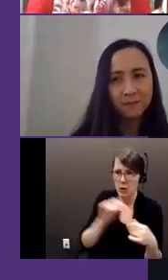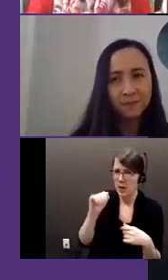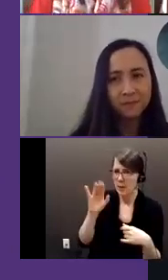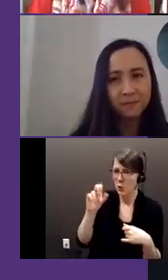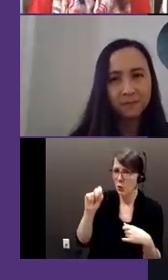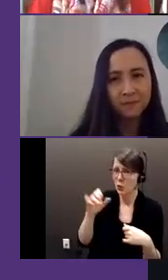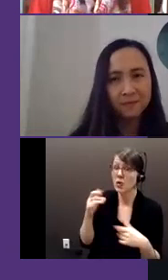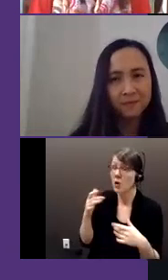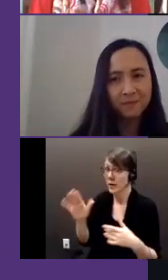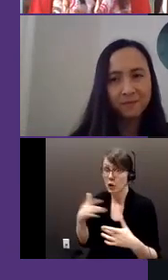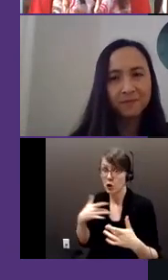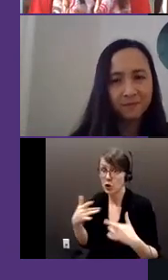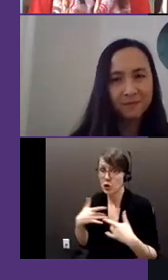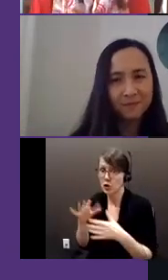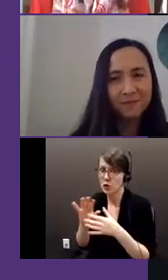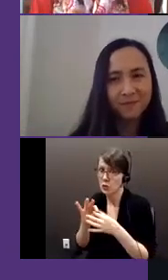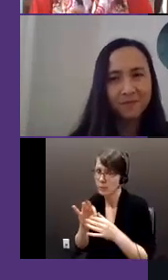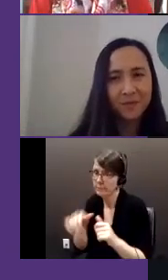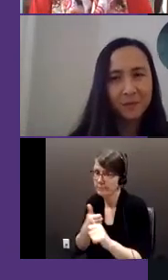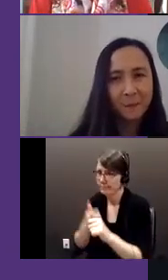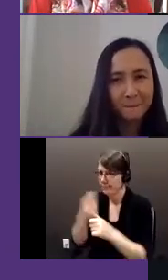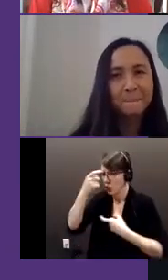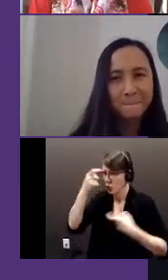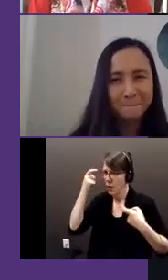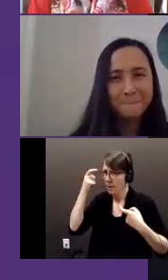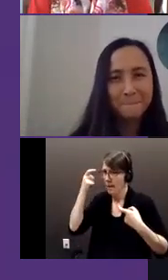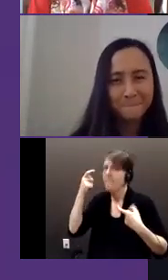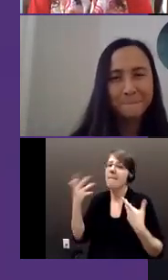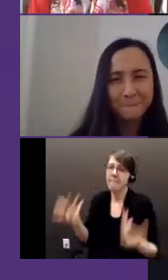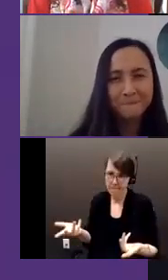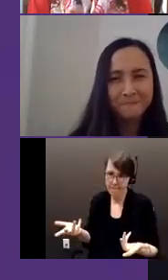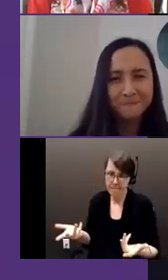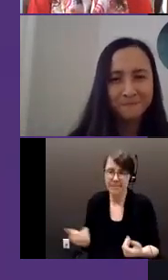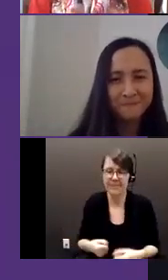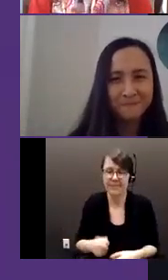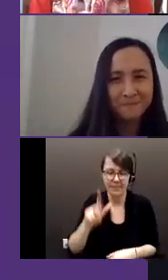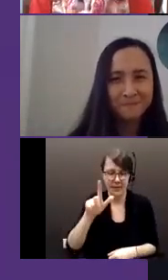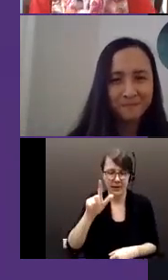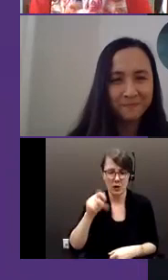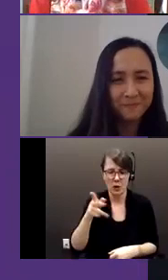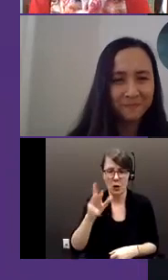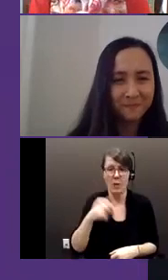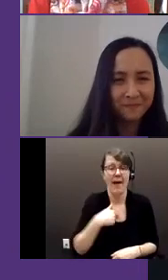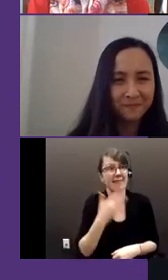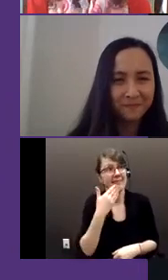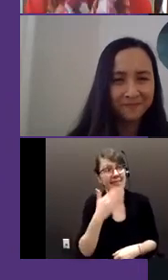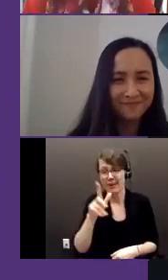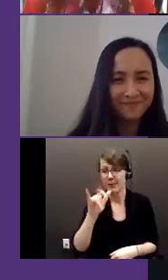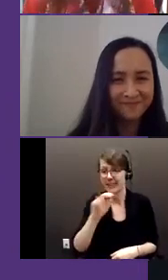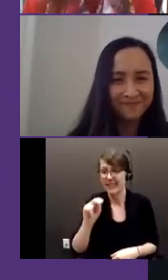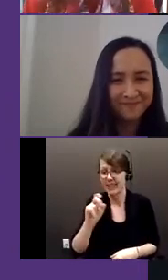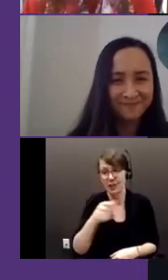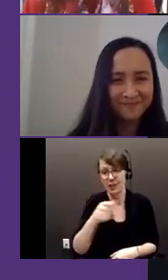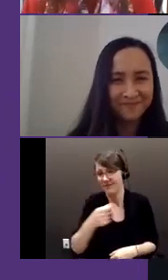somebody moving forward in their lives. Well, thank you so much, Lynn. I just feel like we need to have you back for a second webinar. This